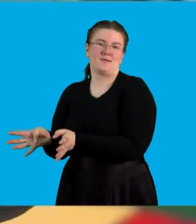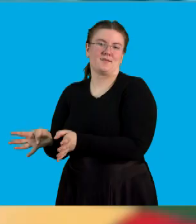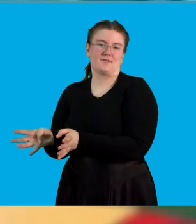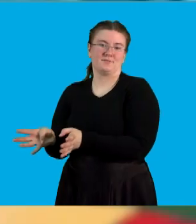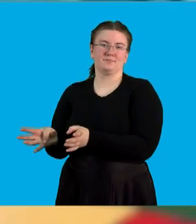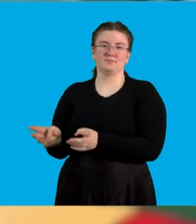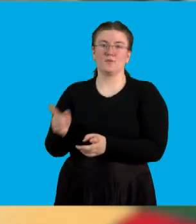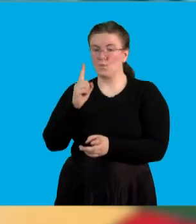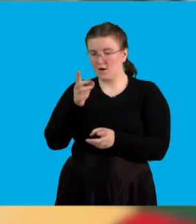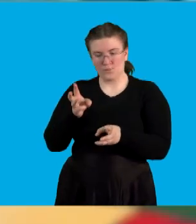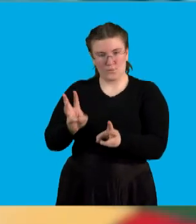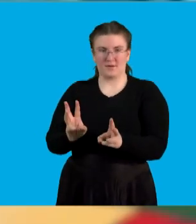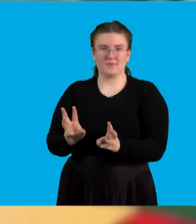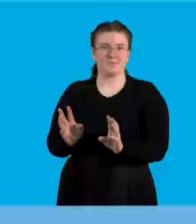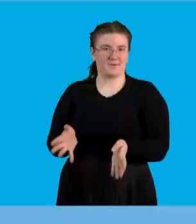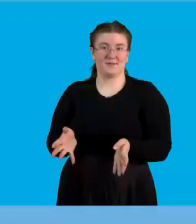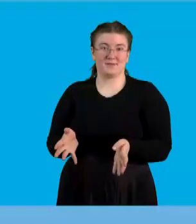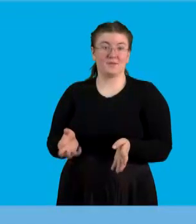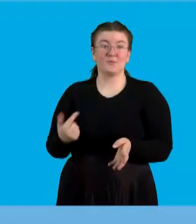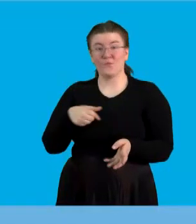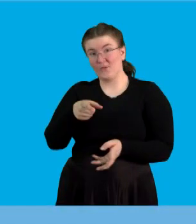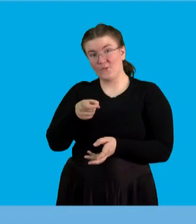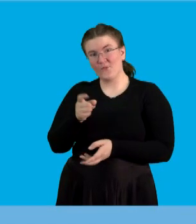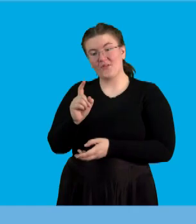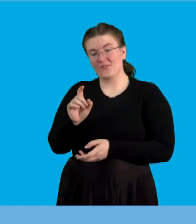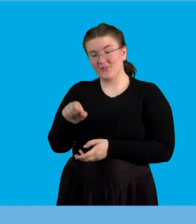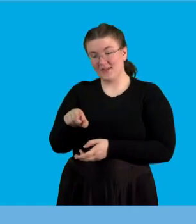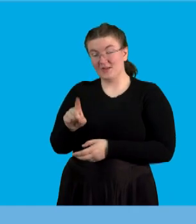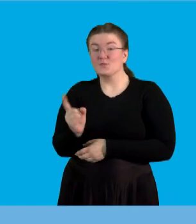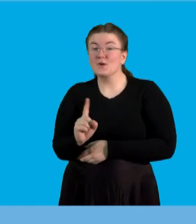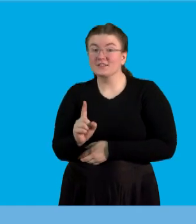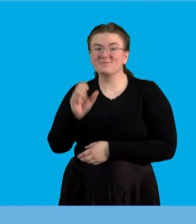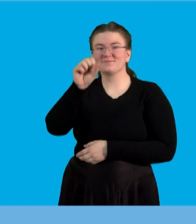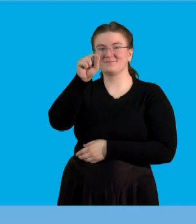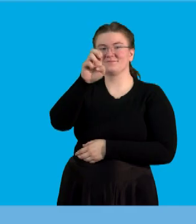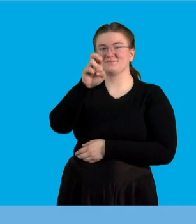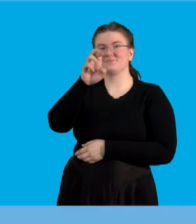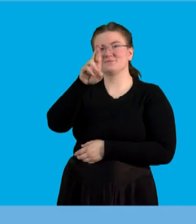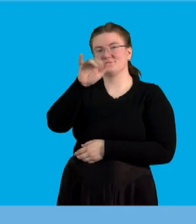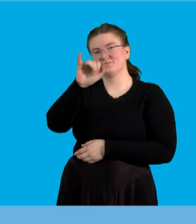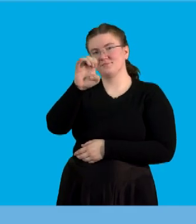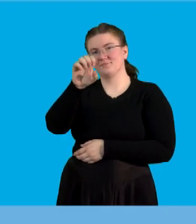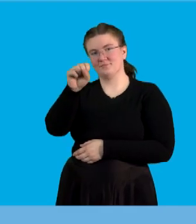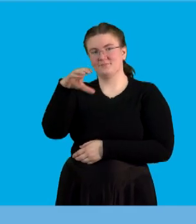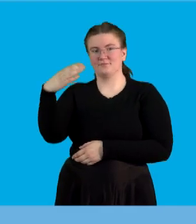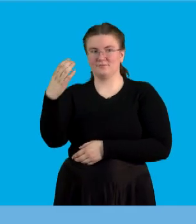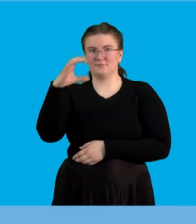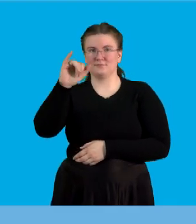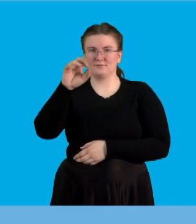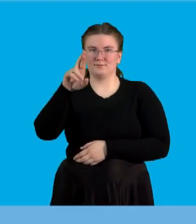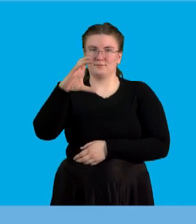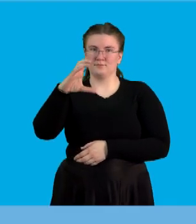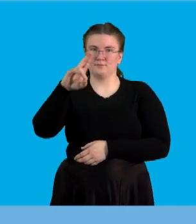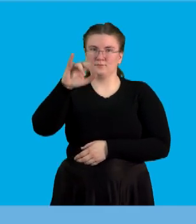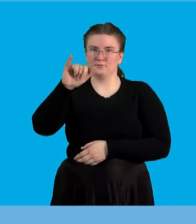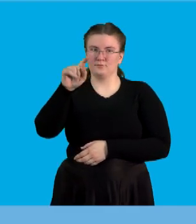in one direction, in one pathway, and hence we call that a series circuit. So when we connect these components, we